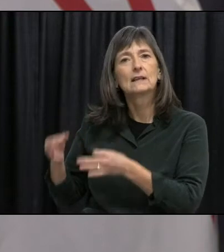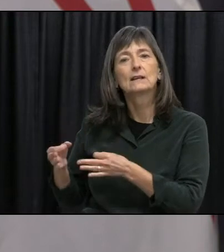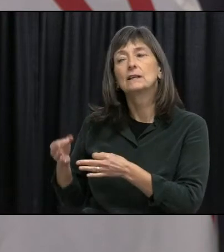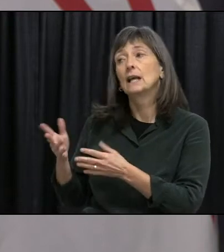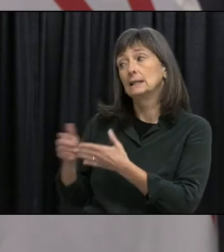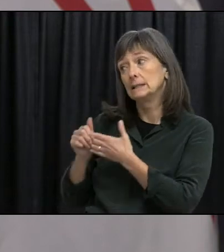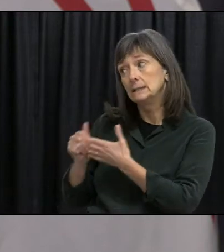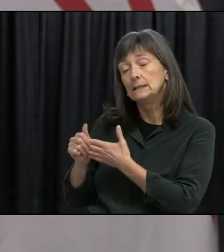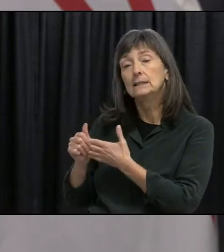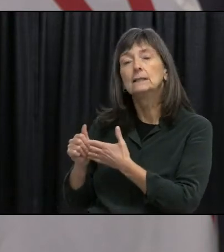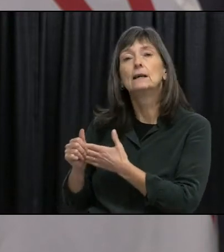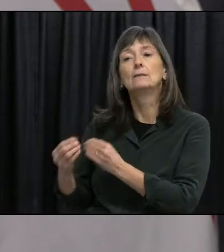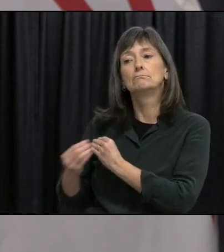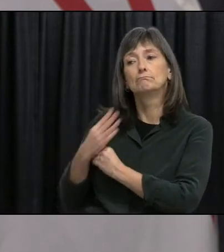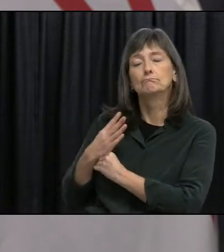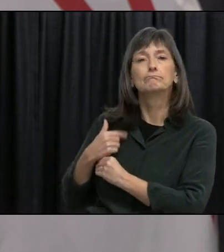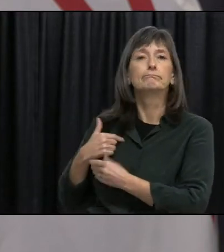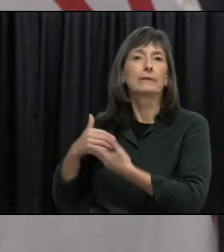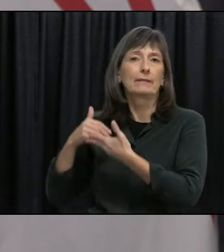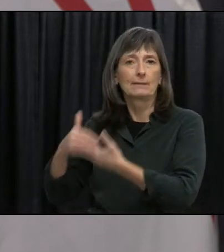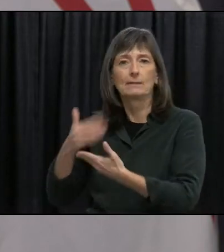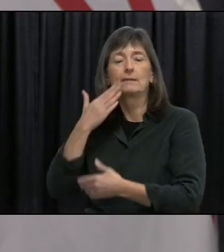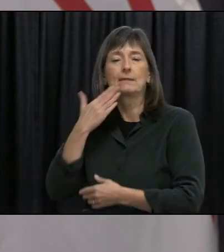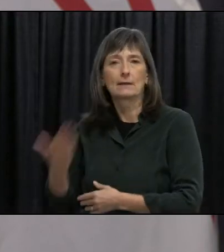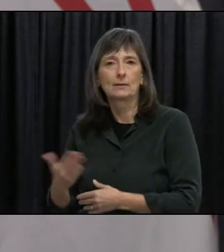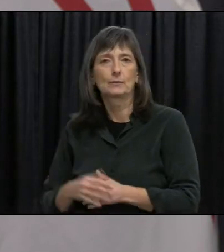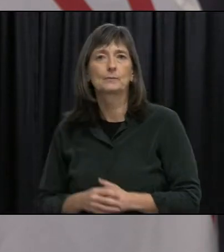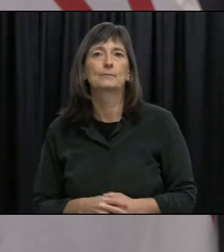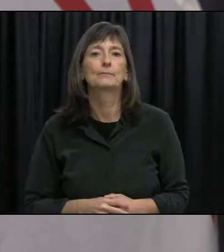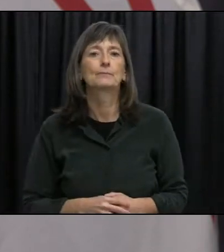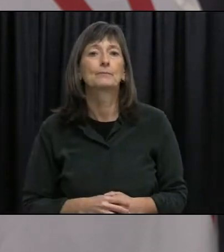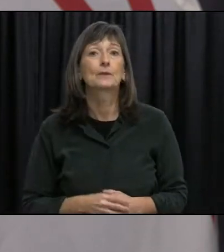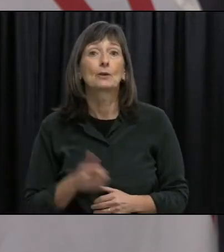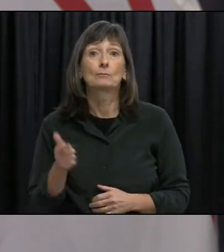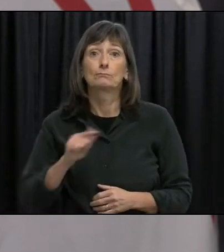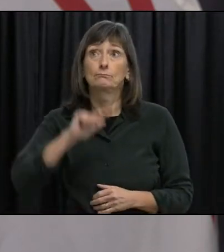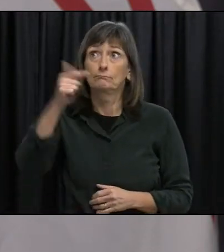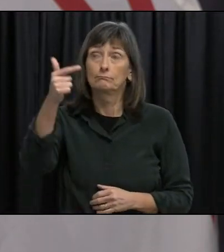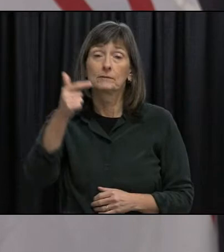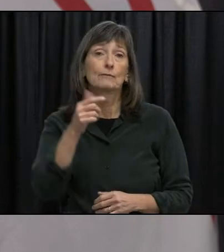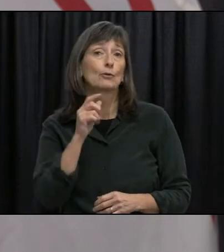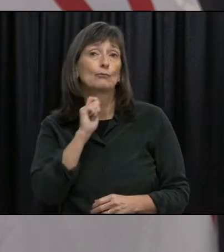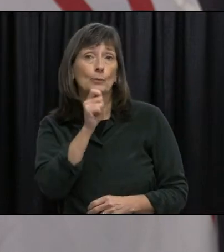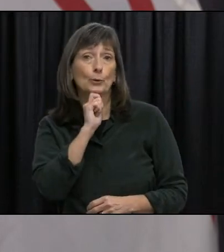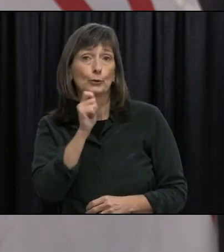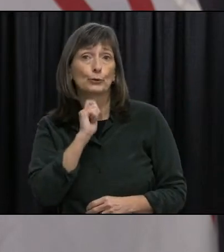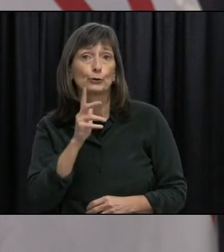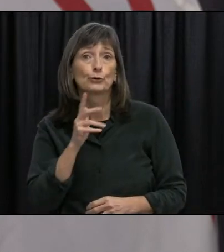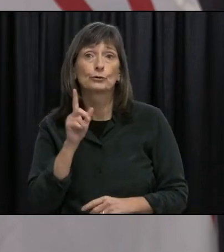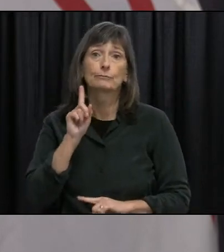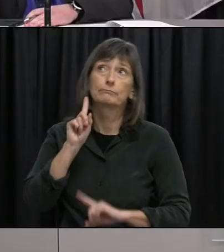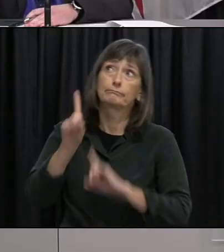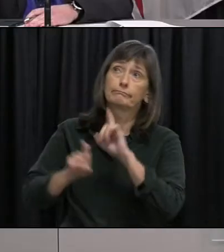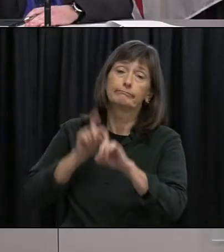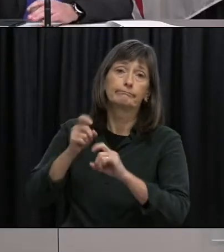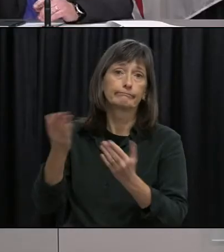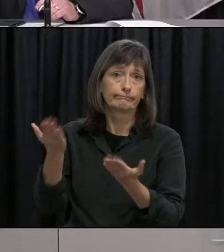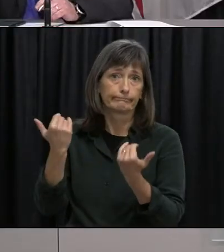appreciated as we move forward. So with that, I'll pass it back to our moderator, and we can answer your